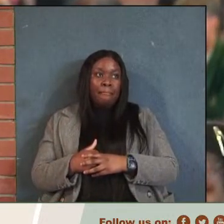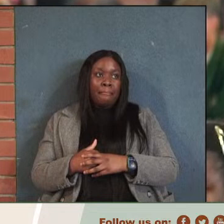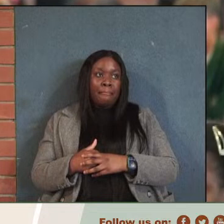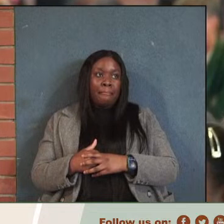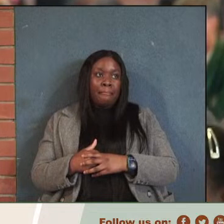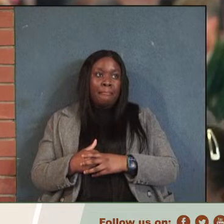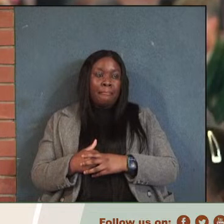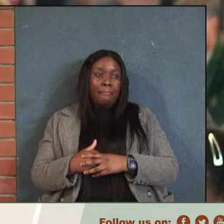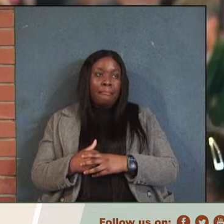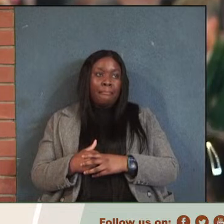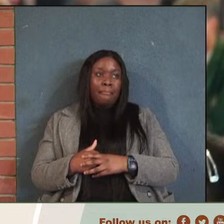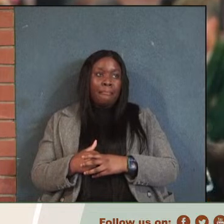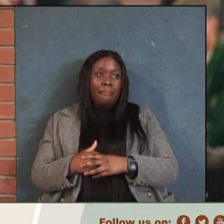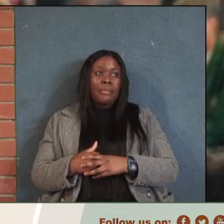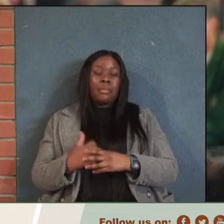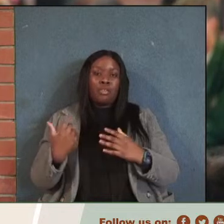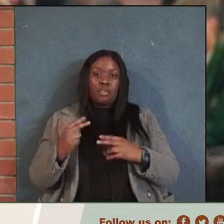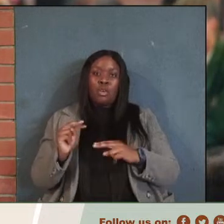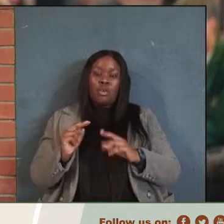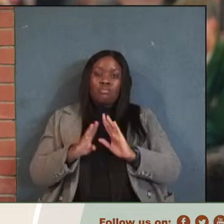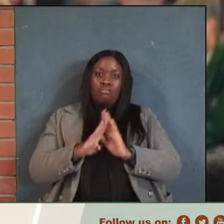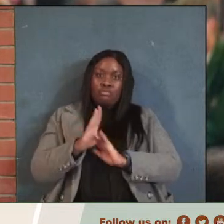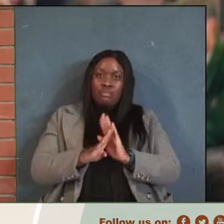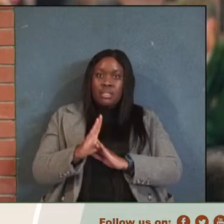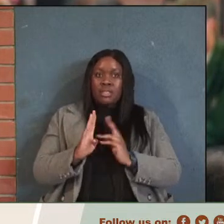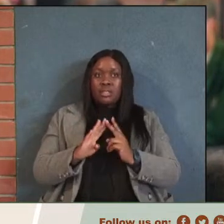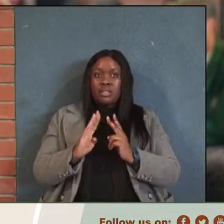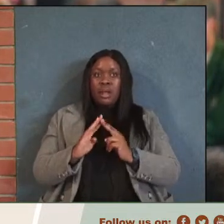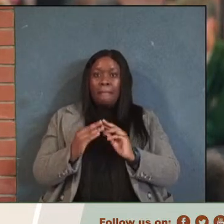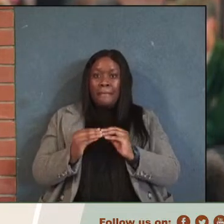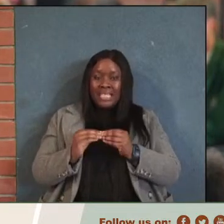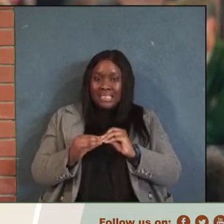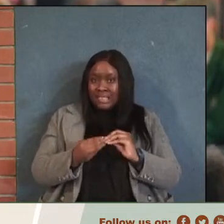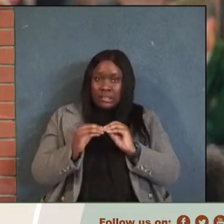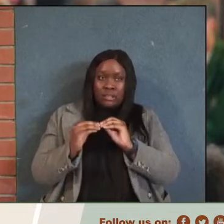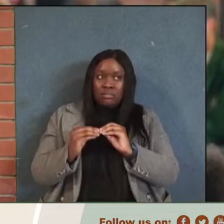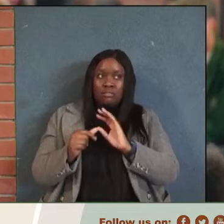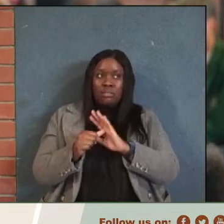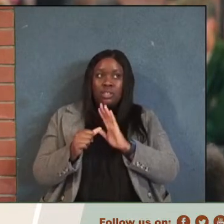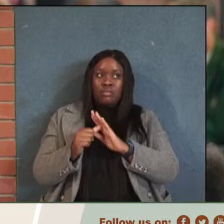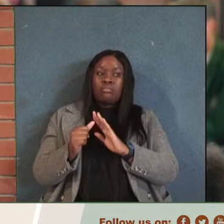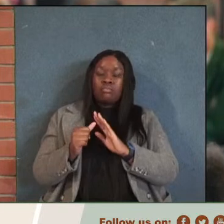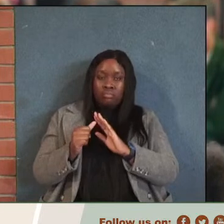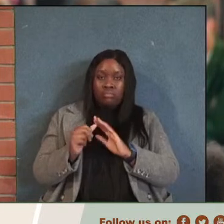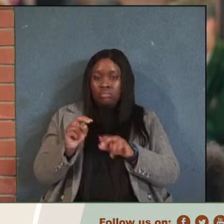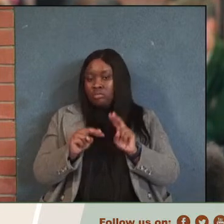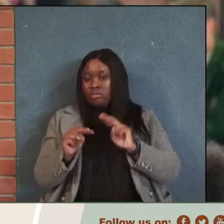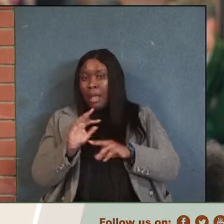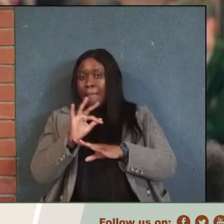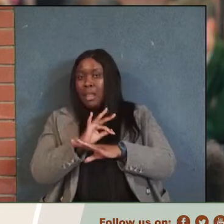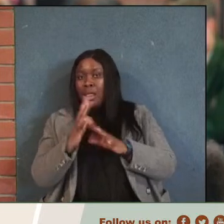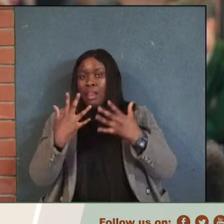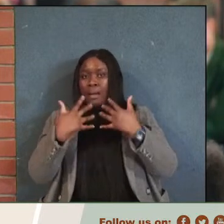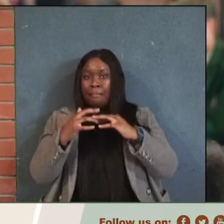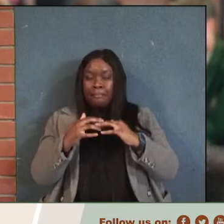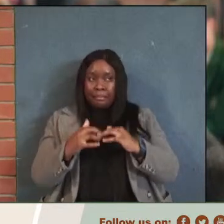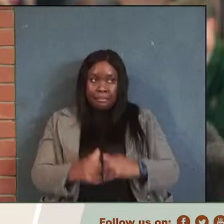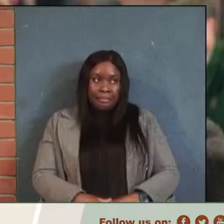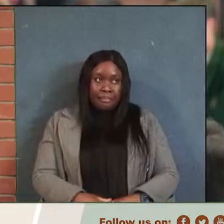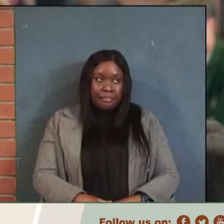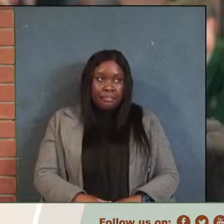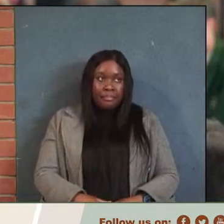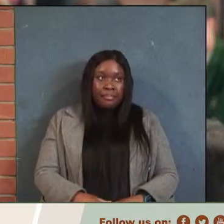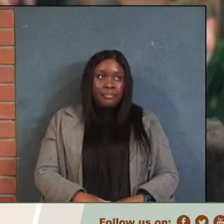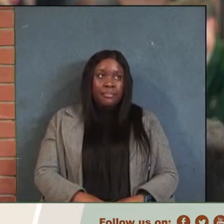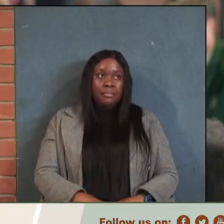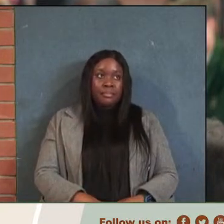maintenance and the improvement, and also for the problem of overcrowding, with building classes that accommodate the growing number of students